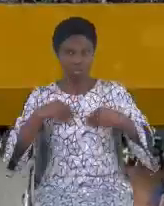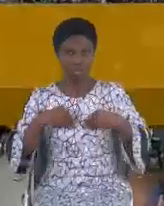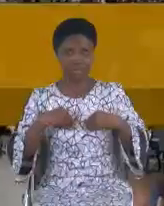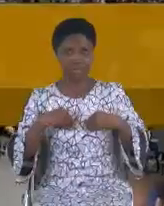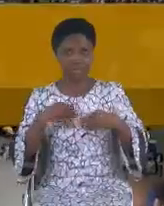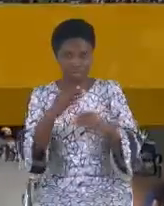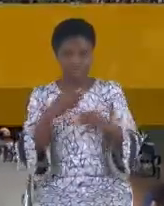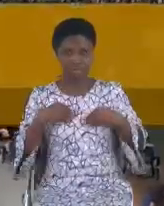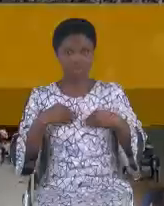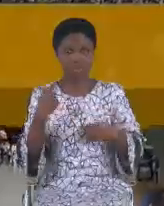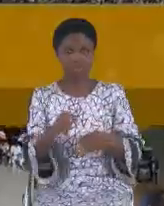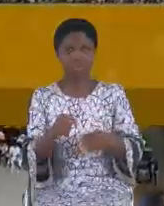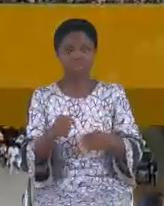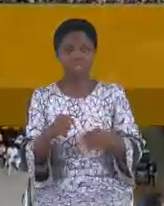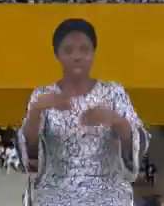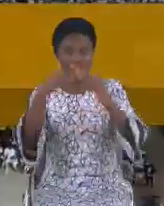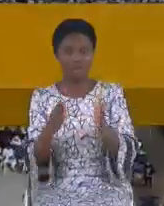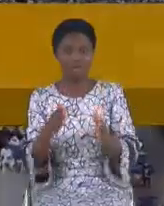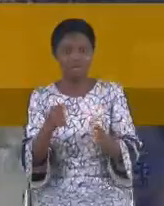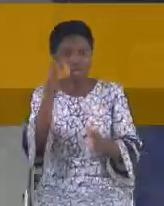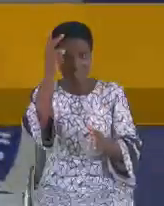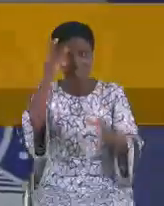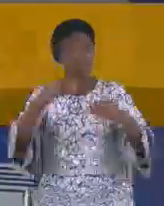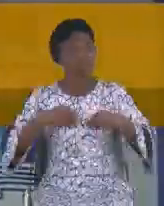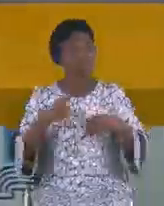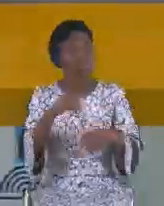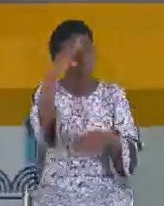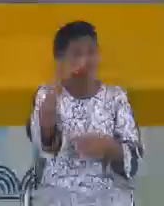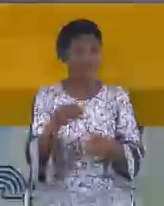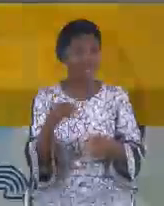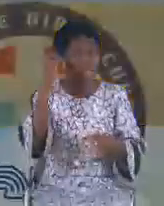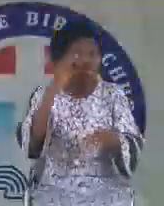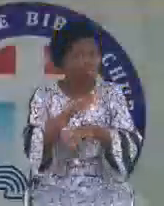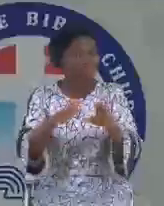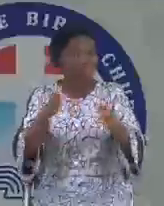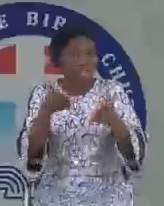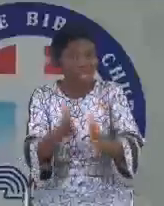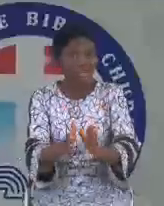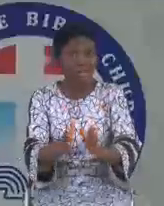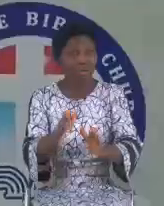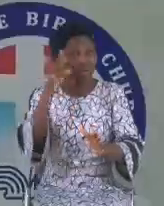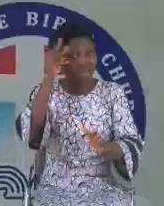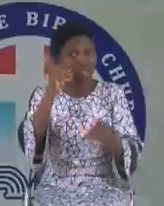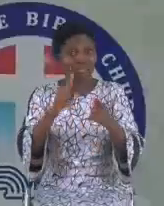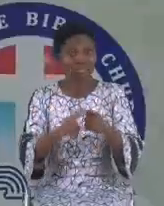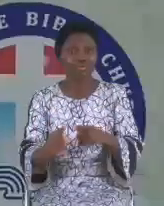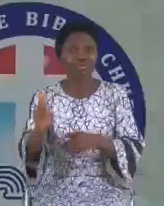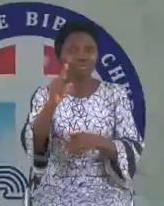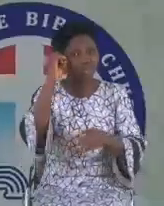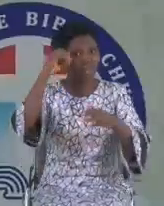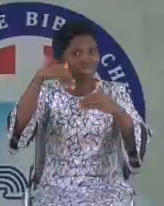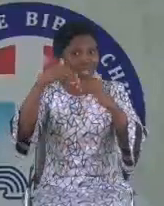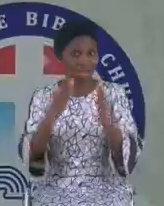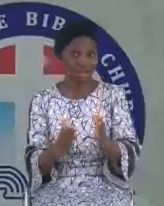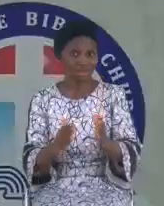devil possessed the man. He didn't allow him to use his hands the way he wanted, his mind the way